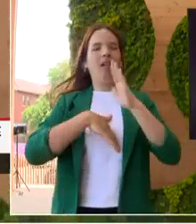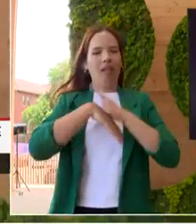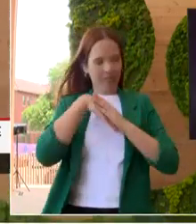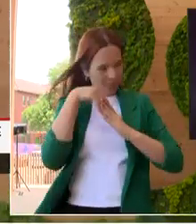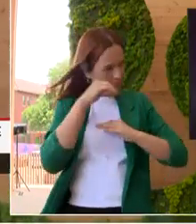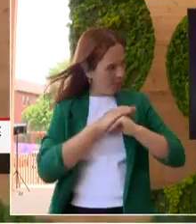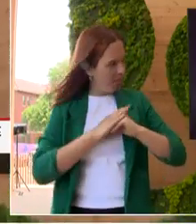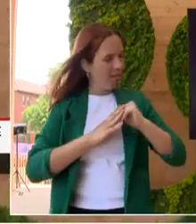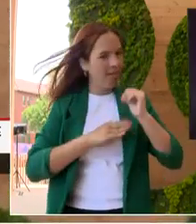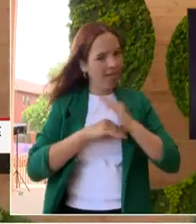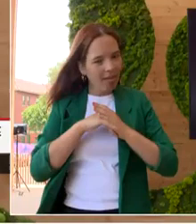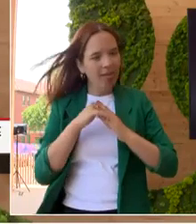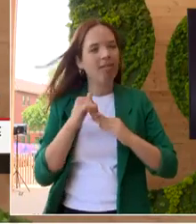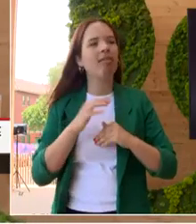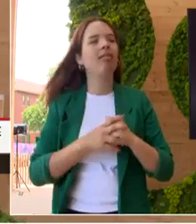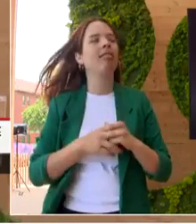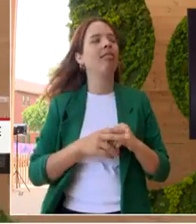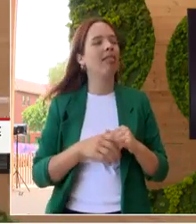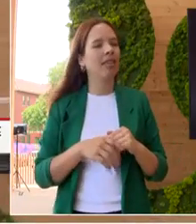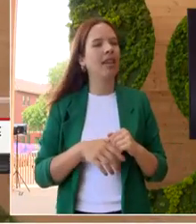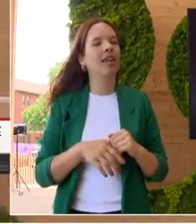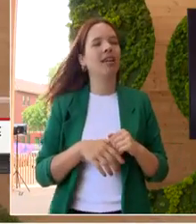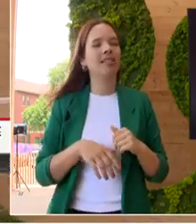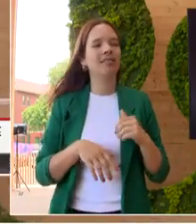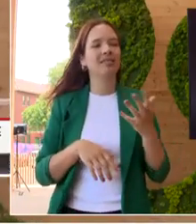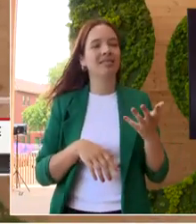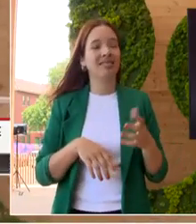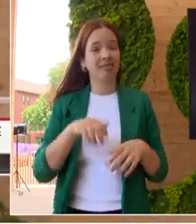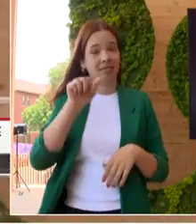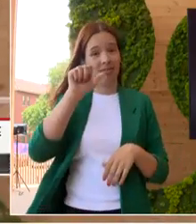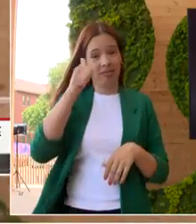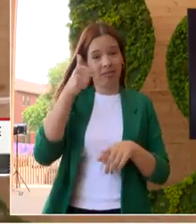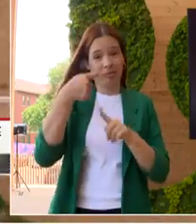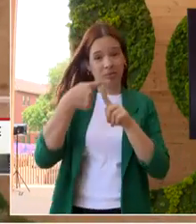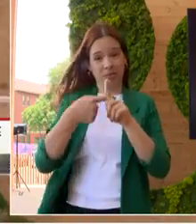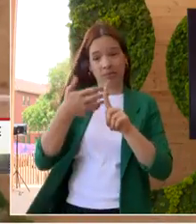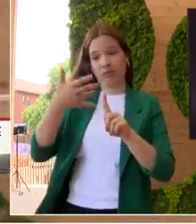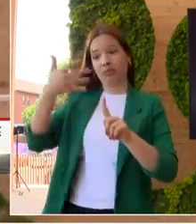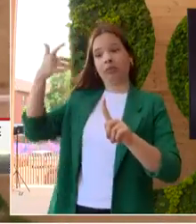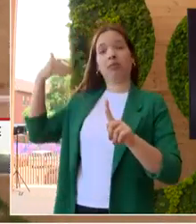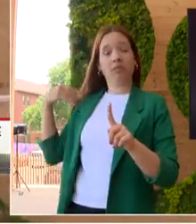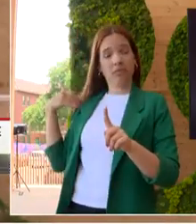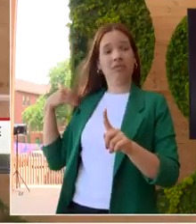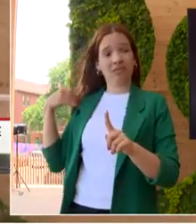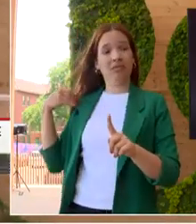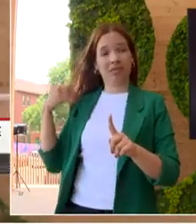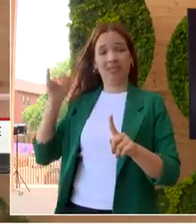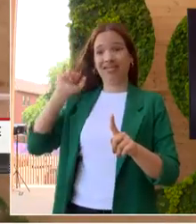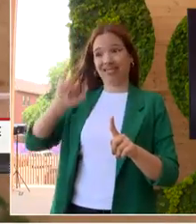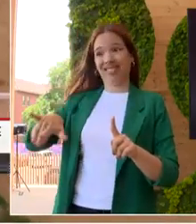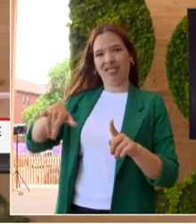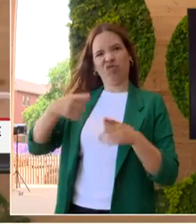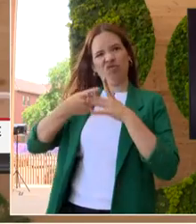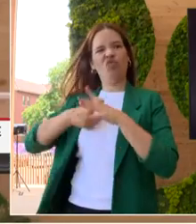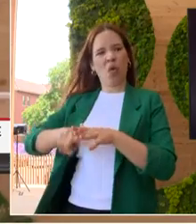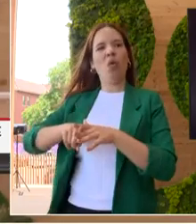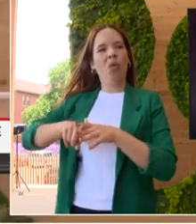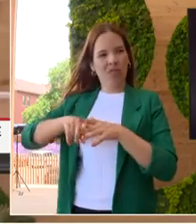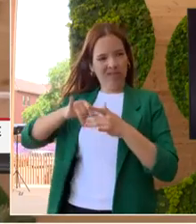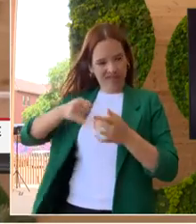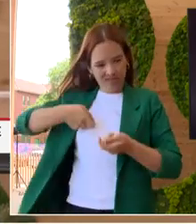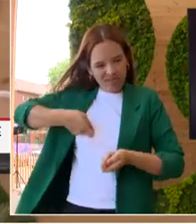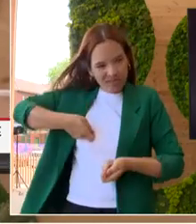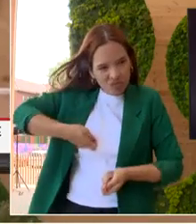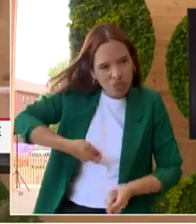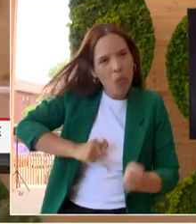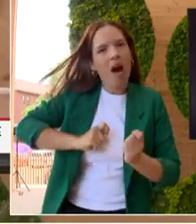this. 10 months ago, we did the groundbreaking. Wouldn't it be amazing if we could build everything in